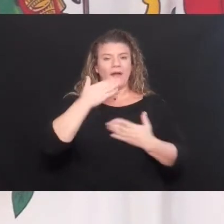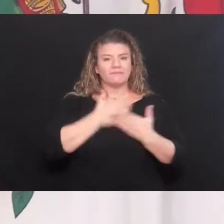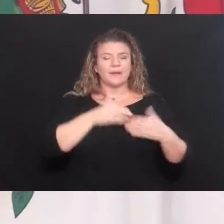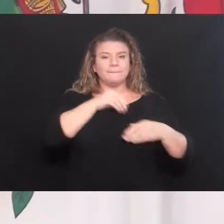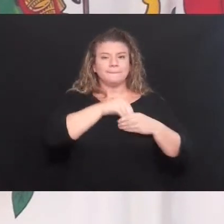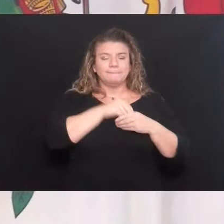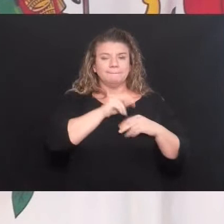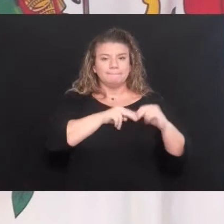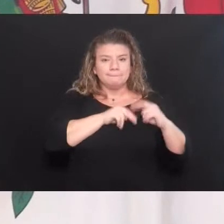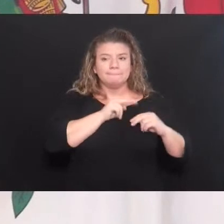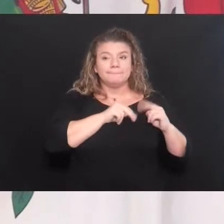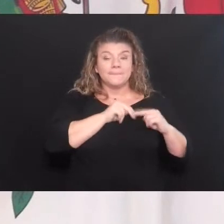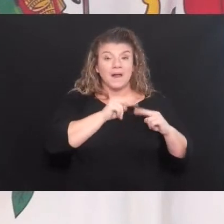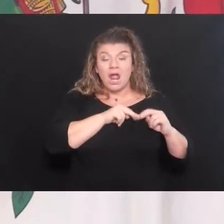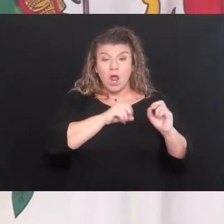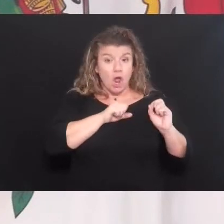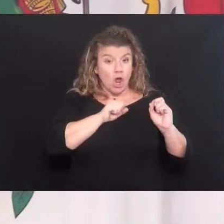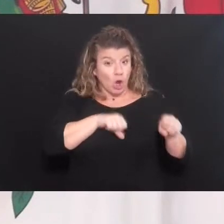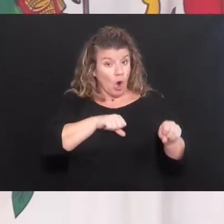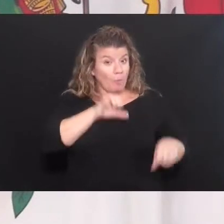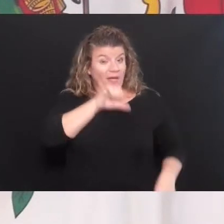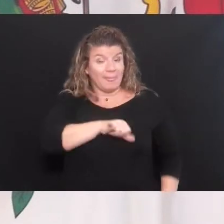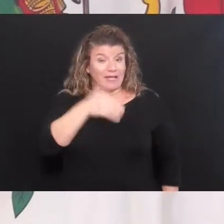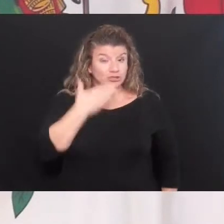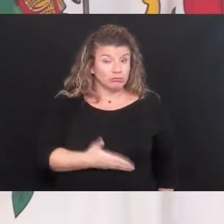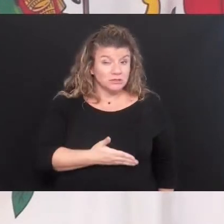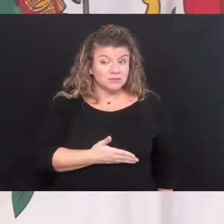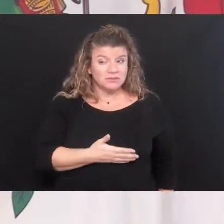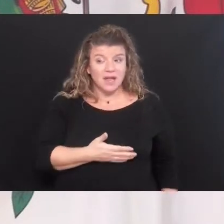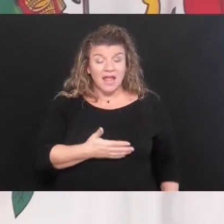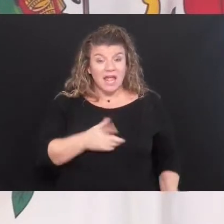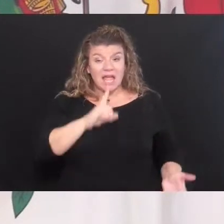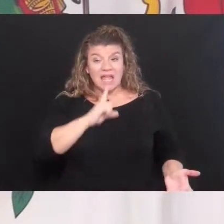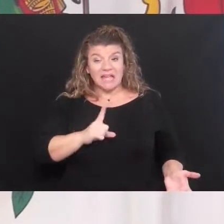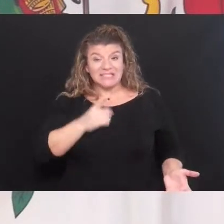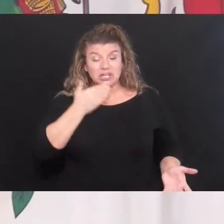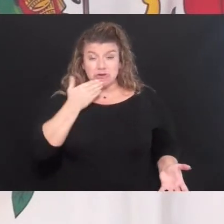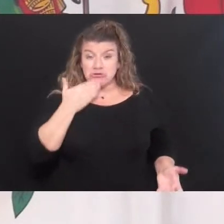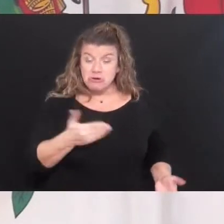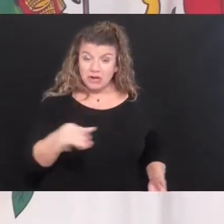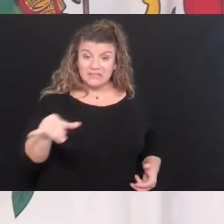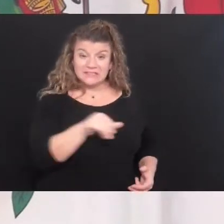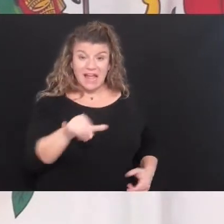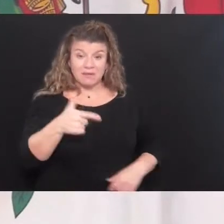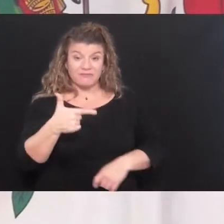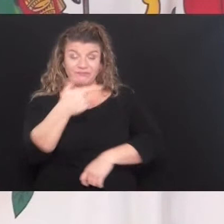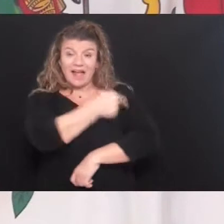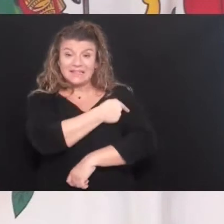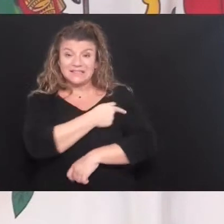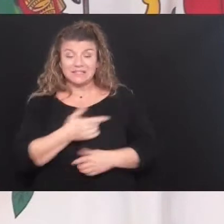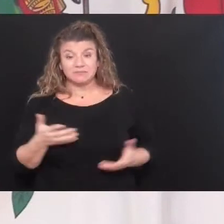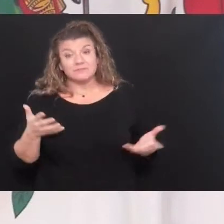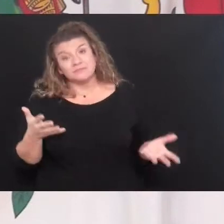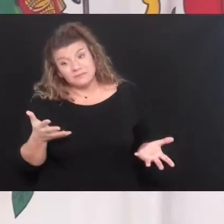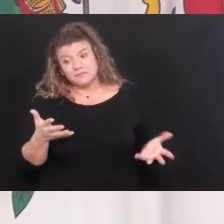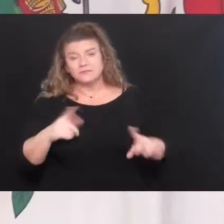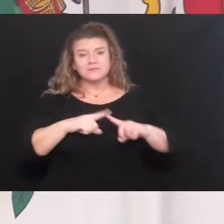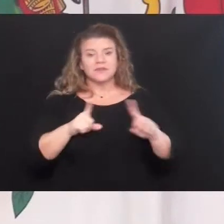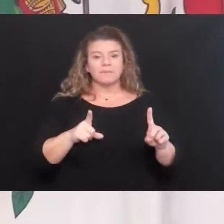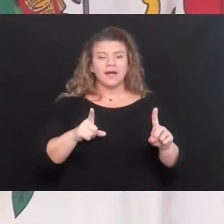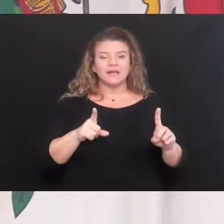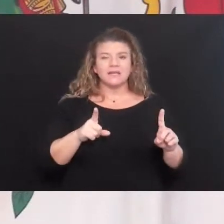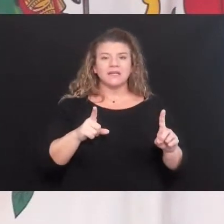may be that that's very good. It may be it's not quite as good as the vaccine itself, but I